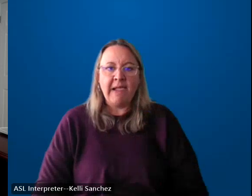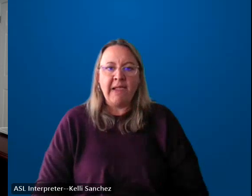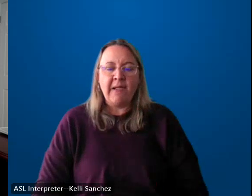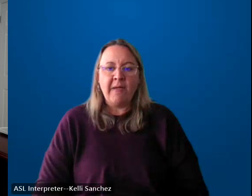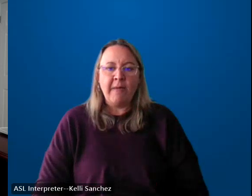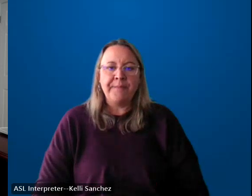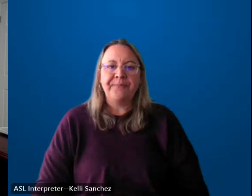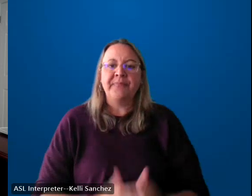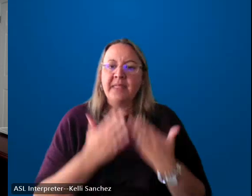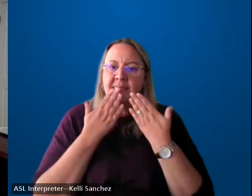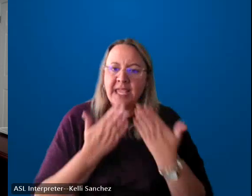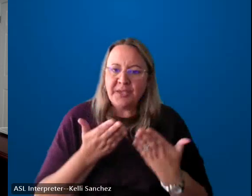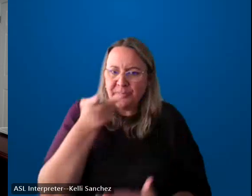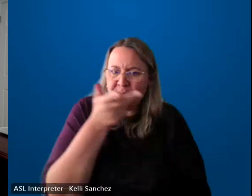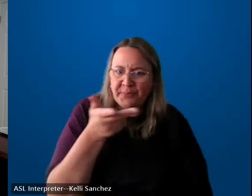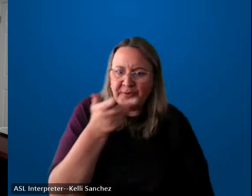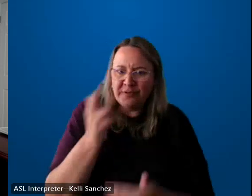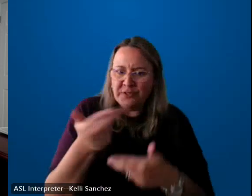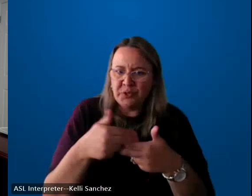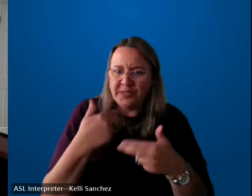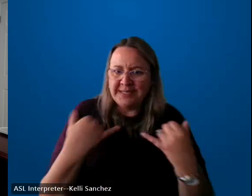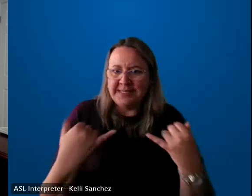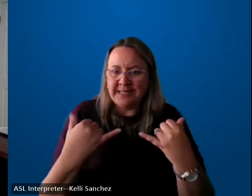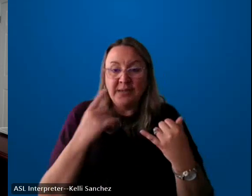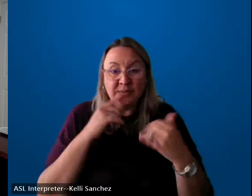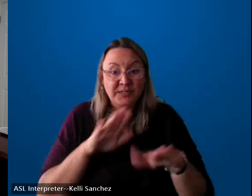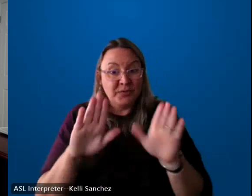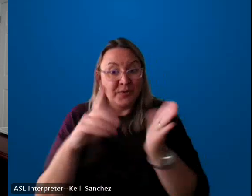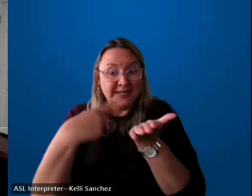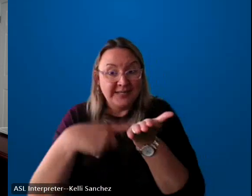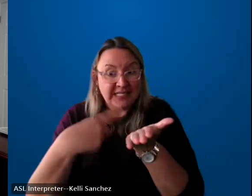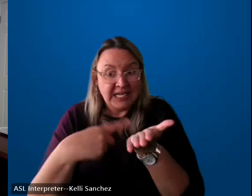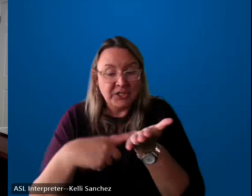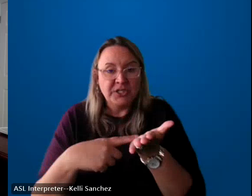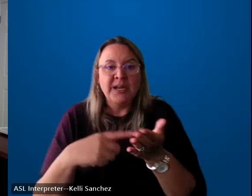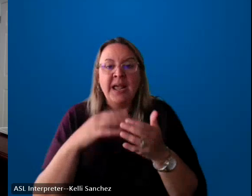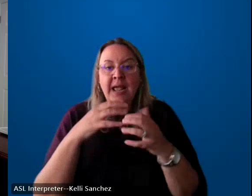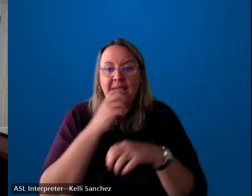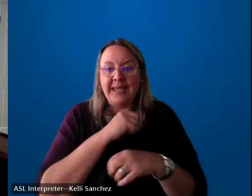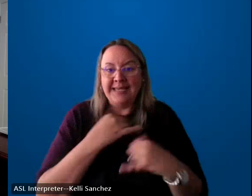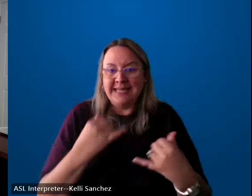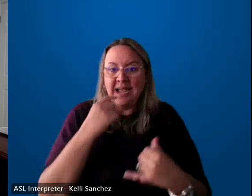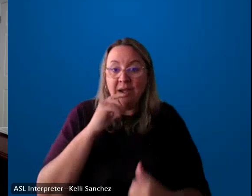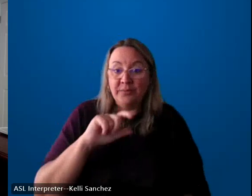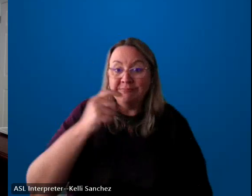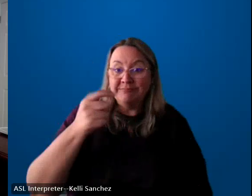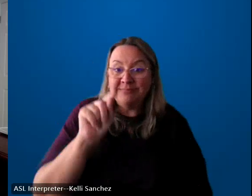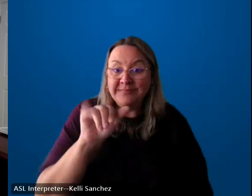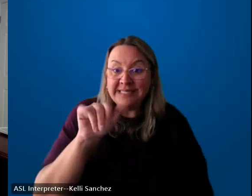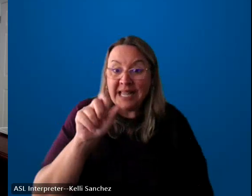you, Tara, Jean, and Damon for joining me today. I think that was a great discussion, and I guess I'll just pass it back to Taylor.